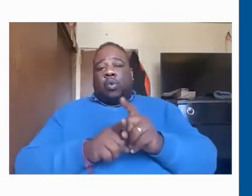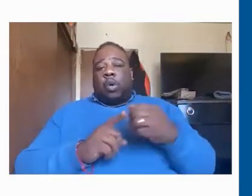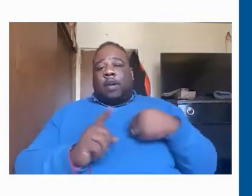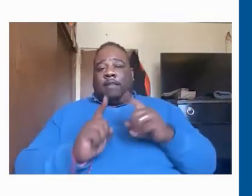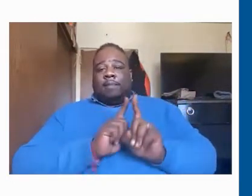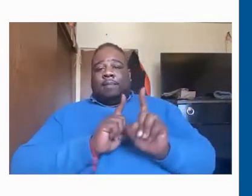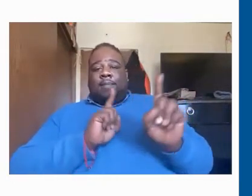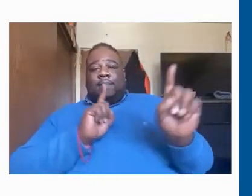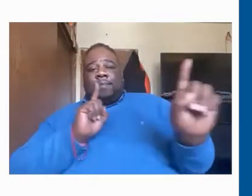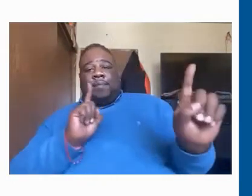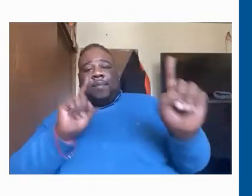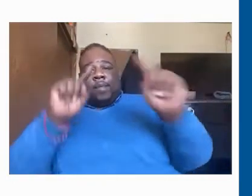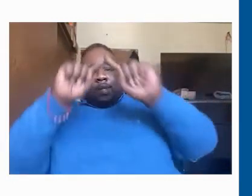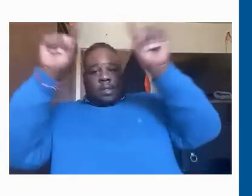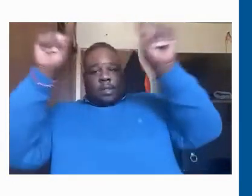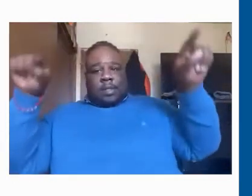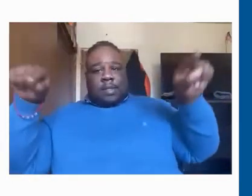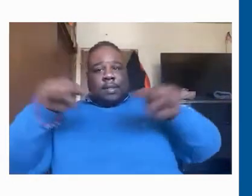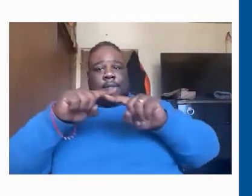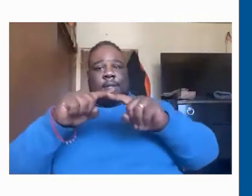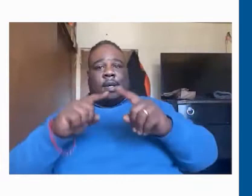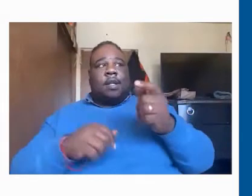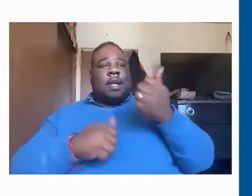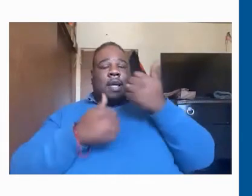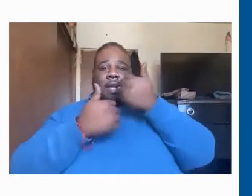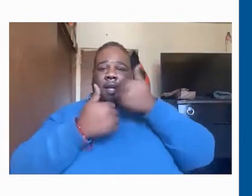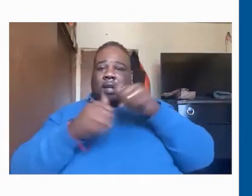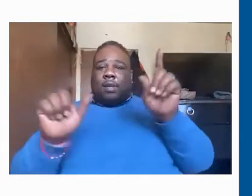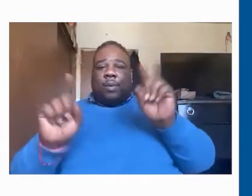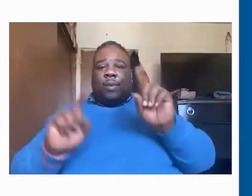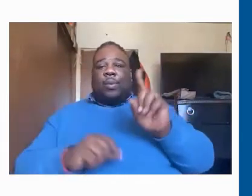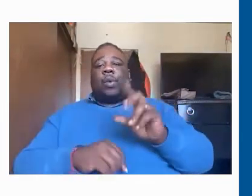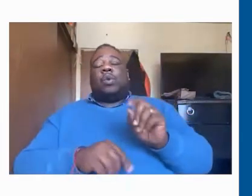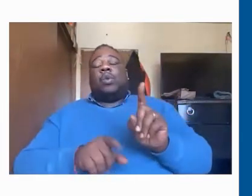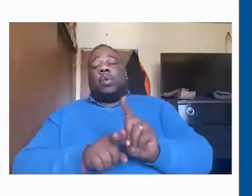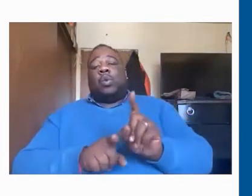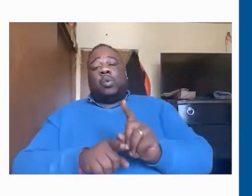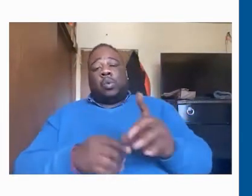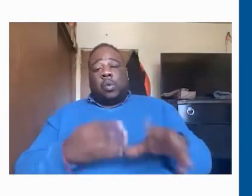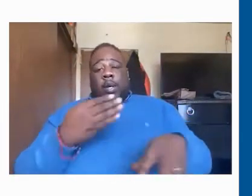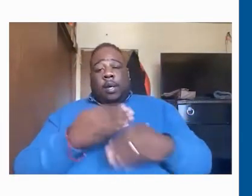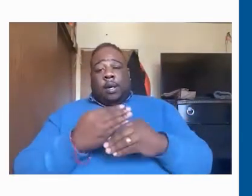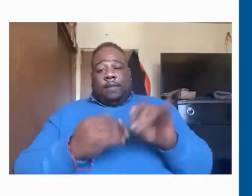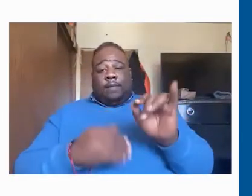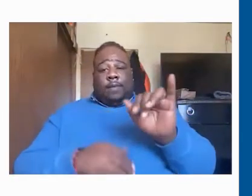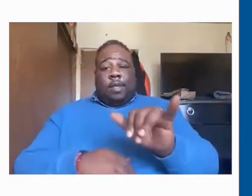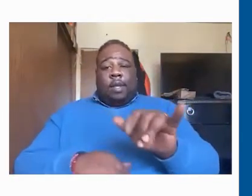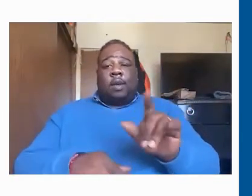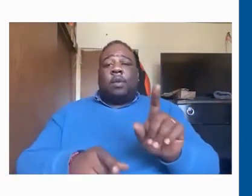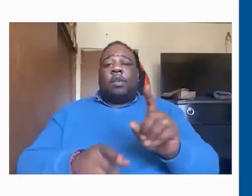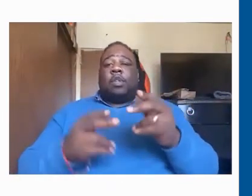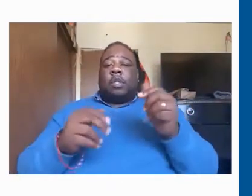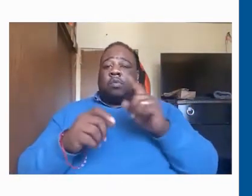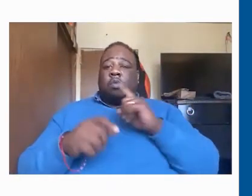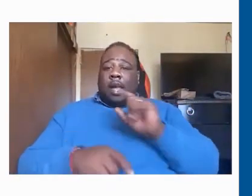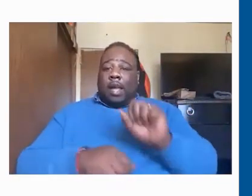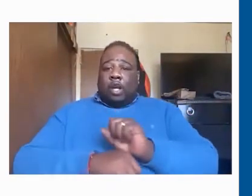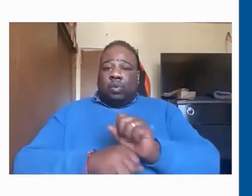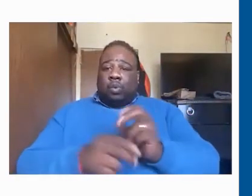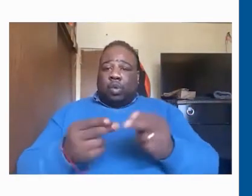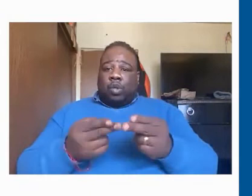be throughout the locations. In addition to that, too, the actual shelters would,